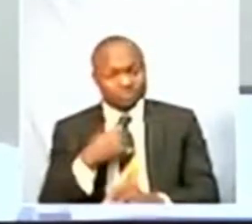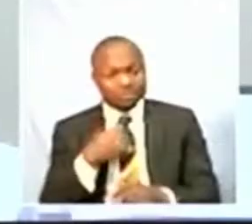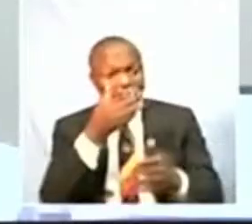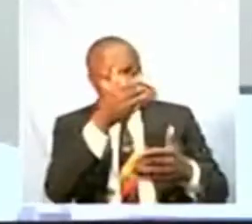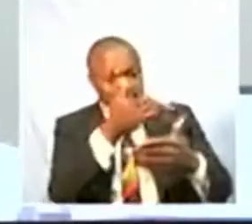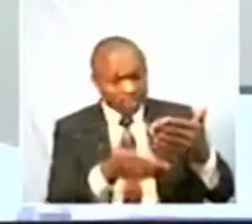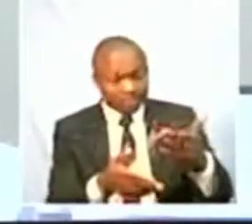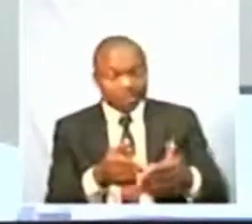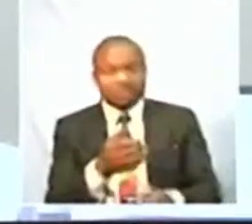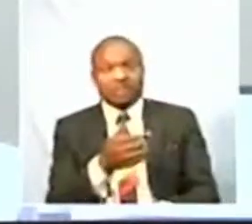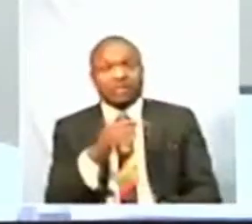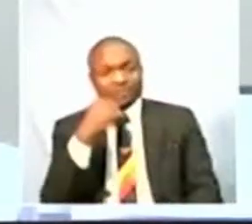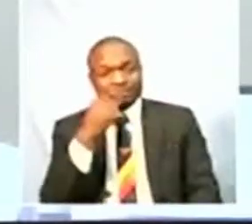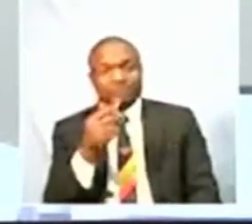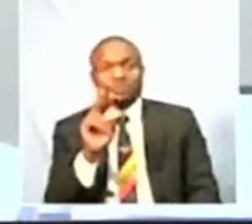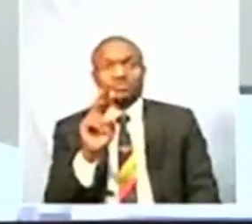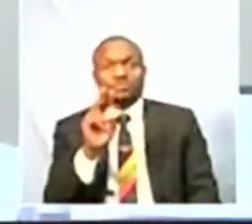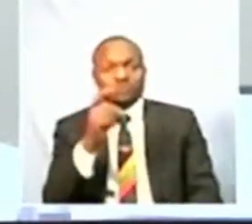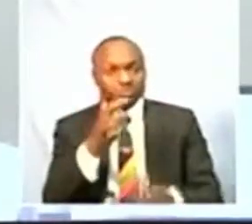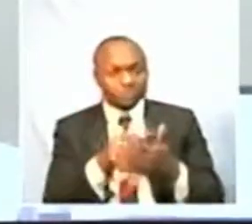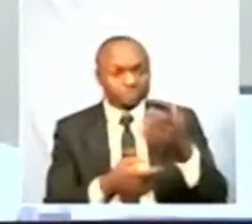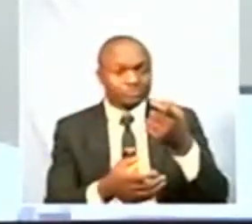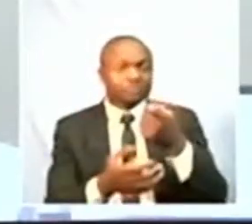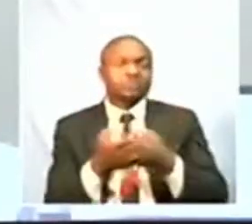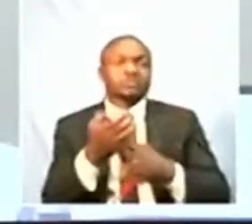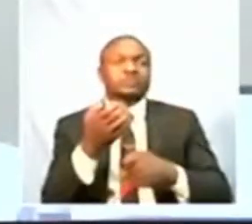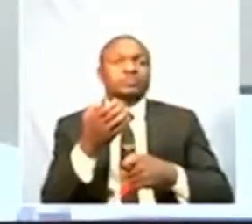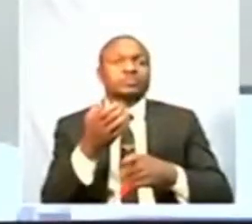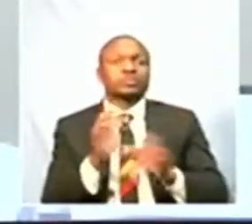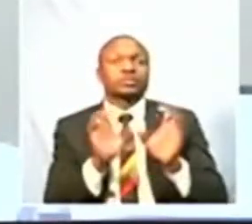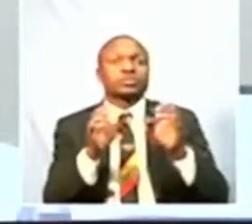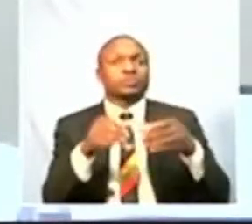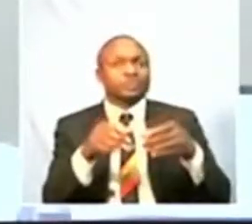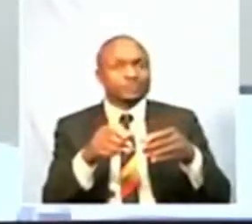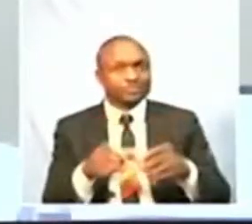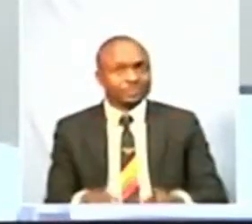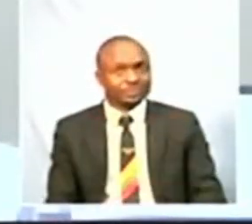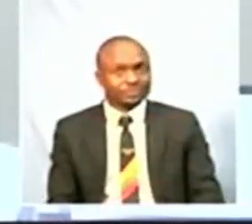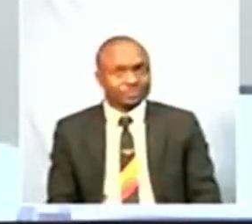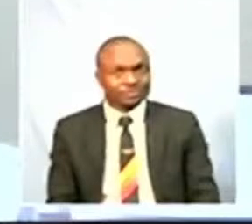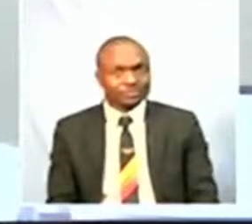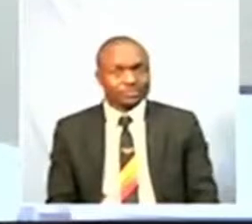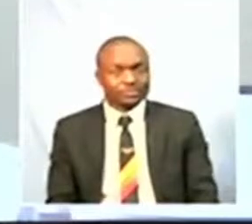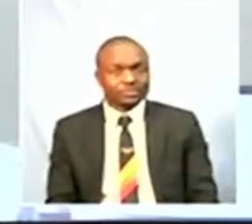mentioned the two, you did consult the zonal committees.